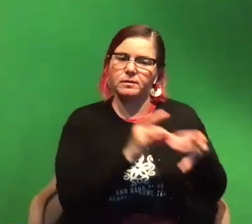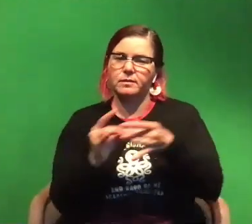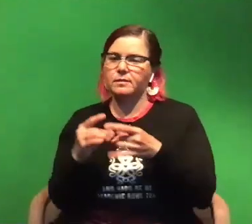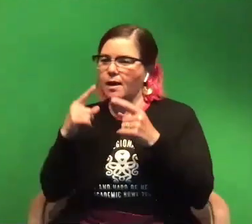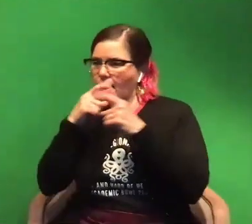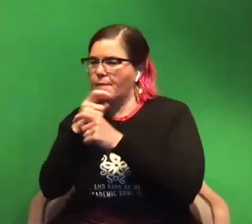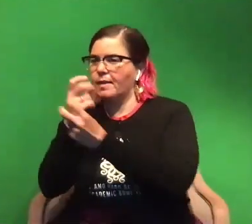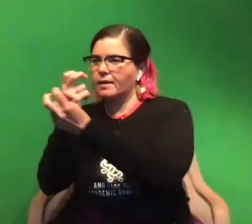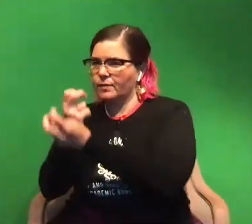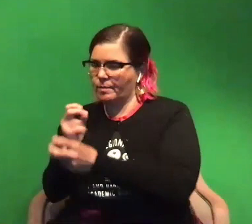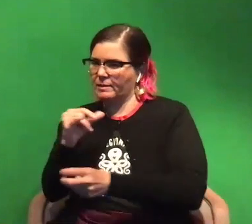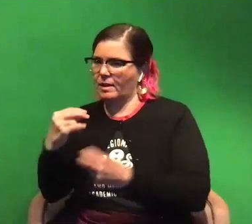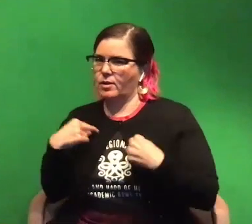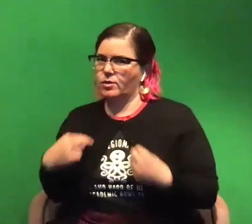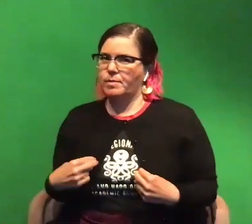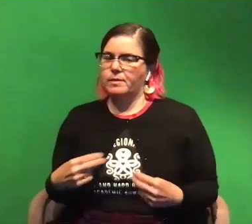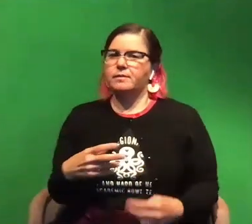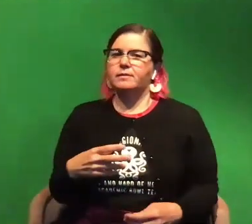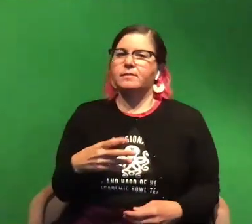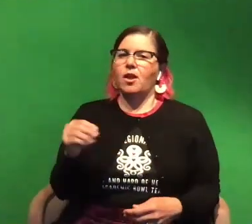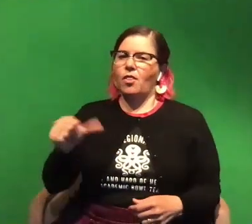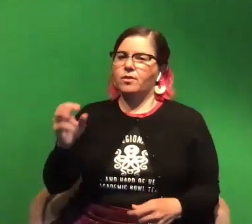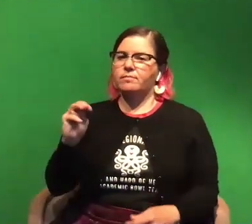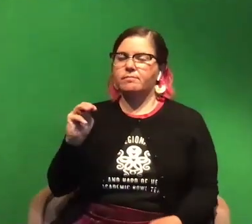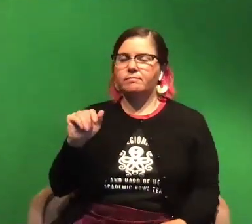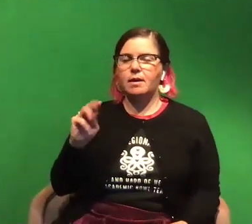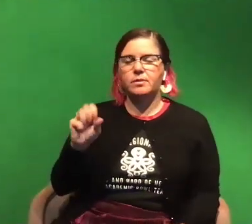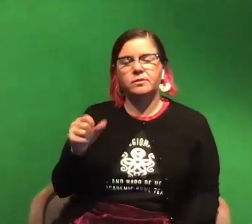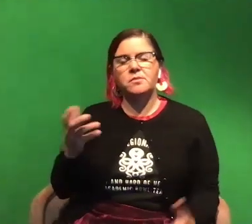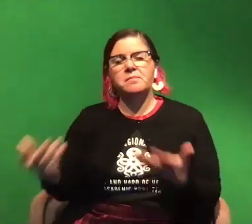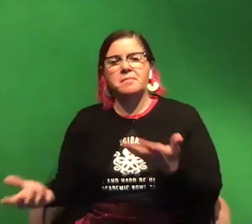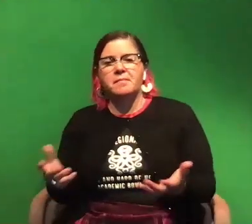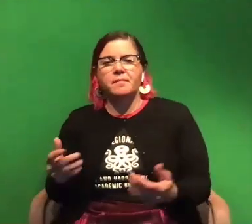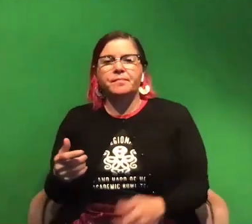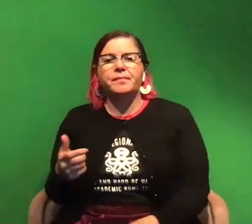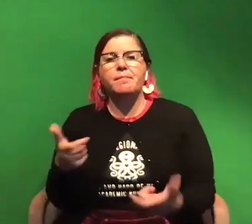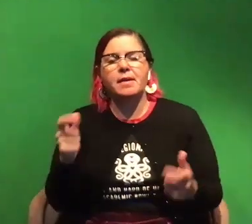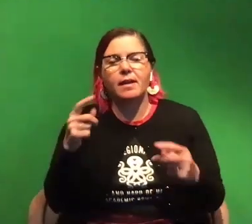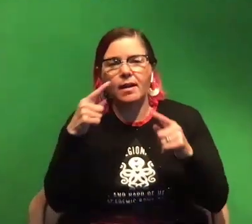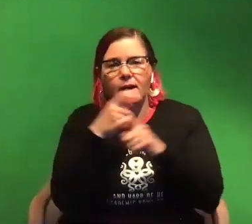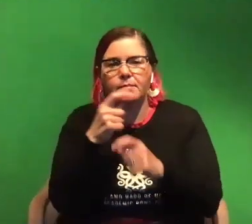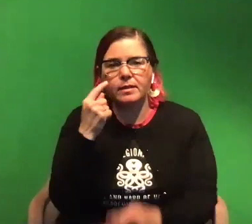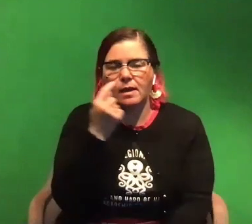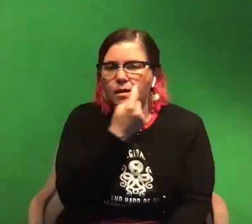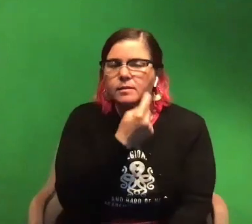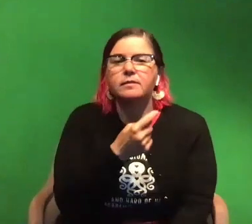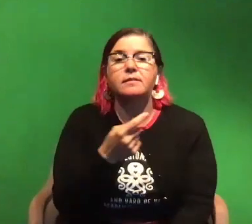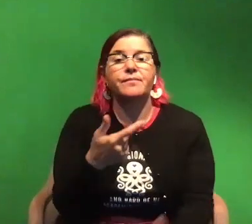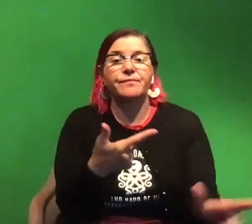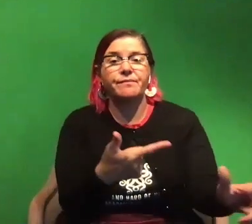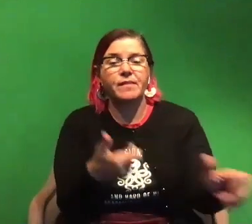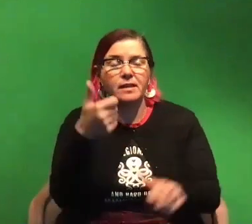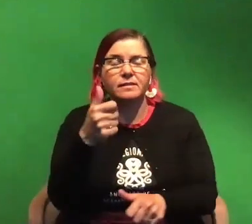like ourselves and, you know, other mammals. And so they have these large complex eyes, like I mentioned. They're also the fastest